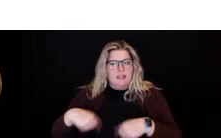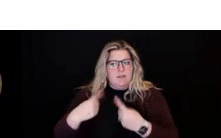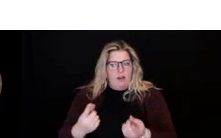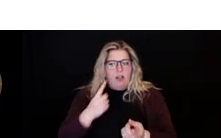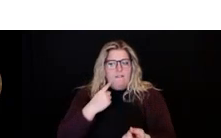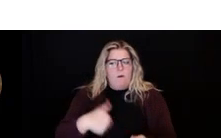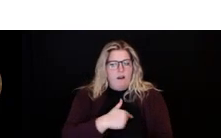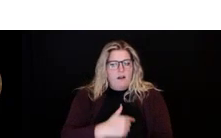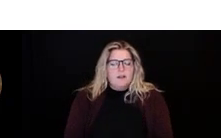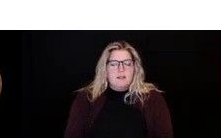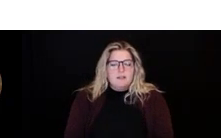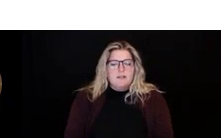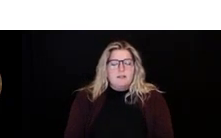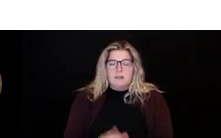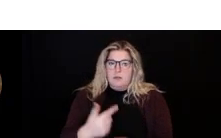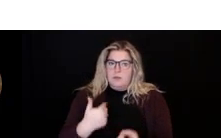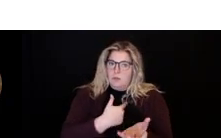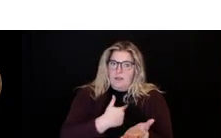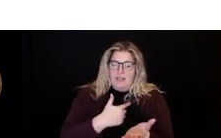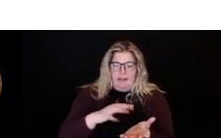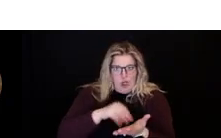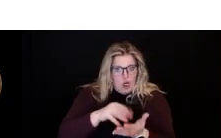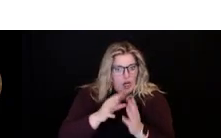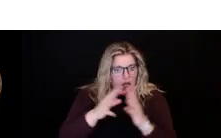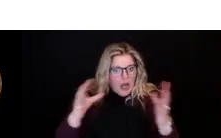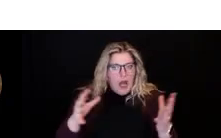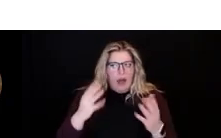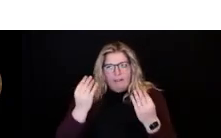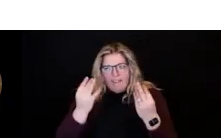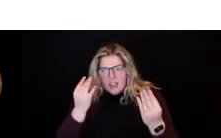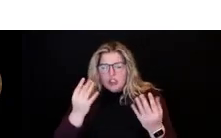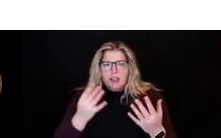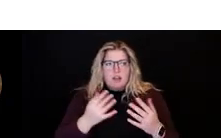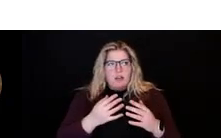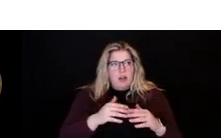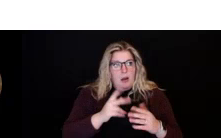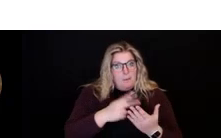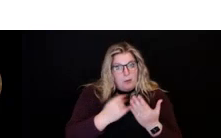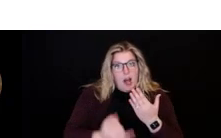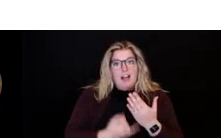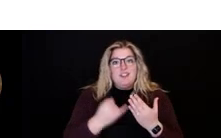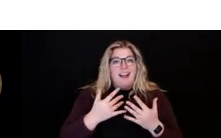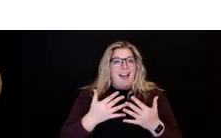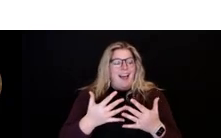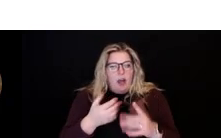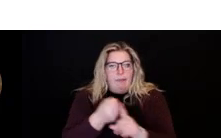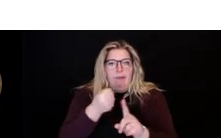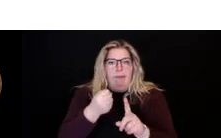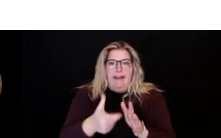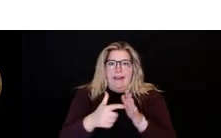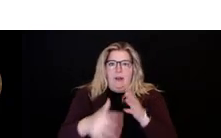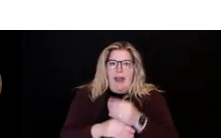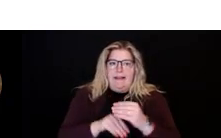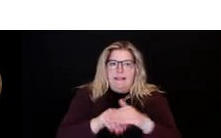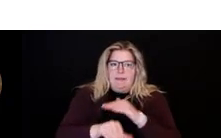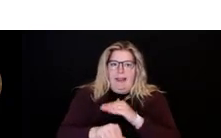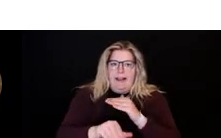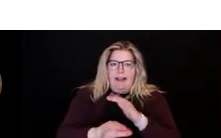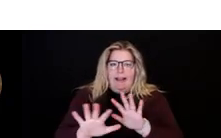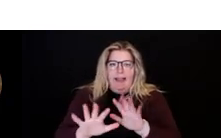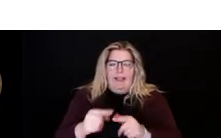learning experience, a reflection, and how we get there and how early into a project this comes to fruition. And we will talk about